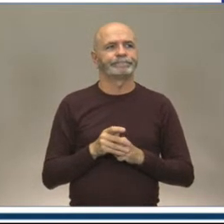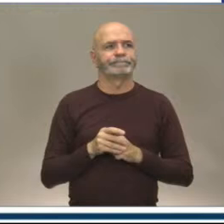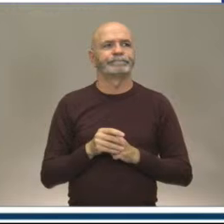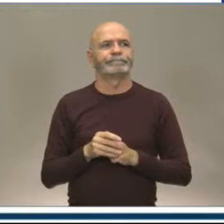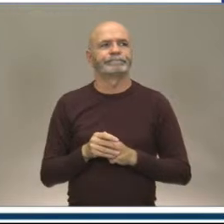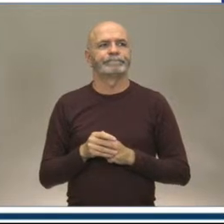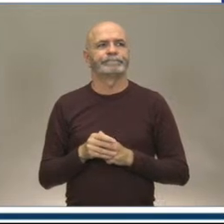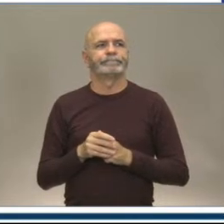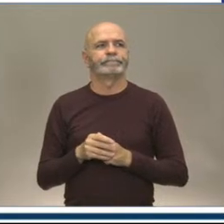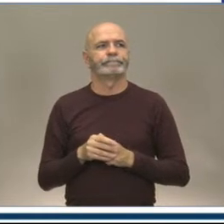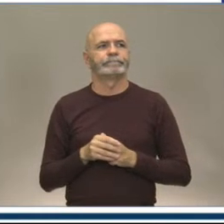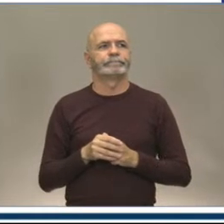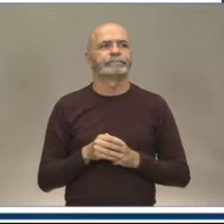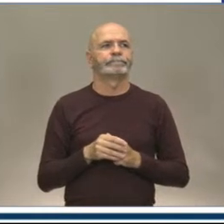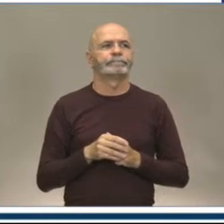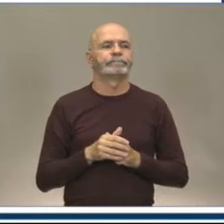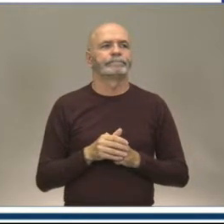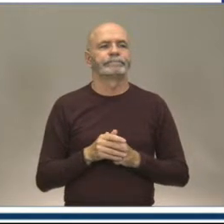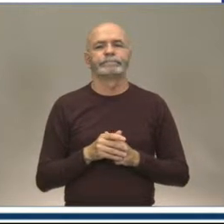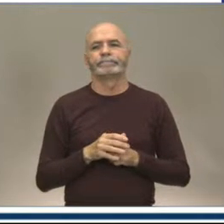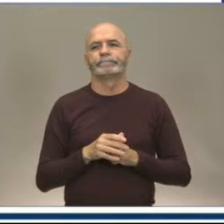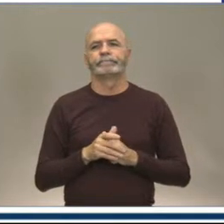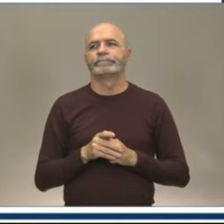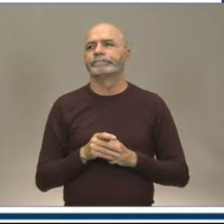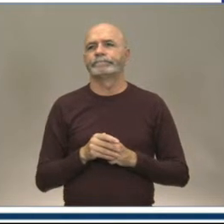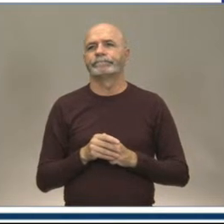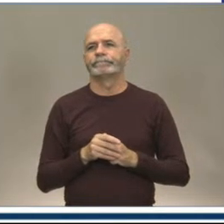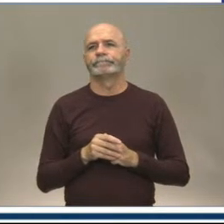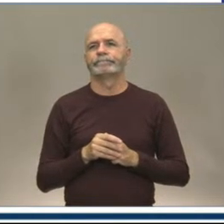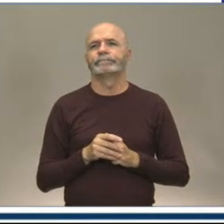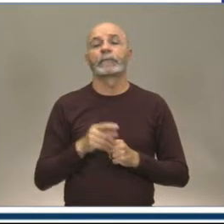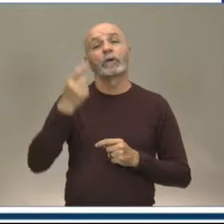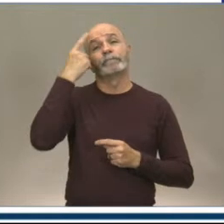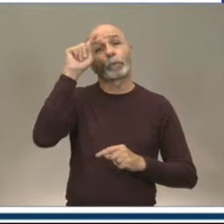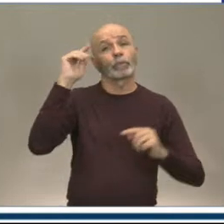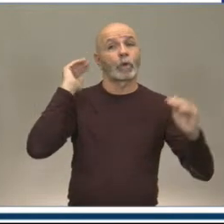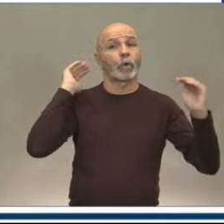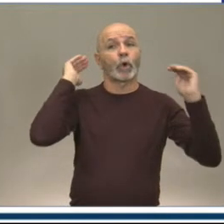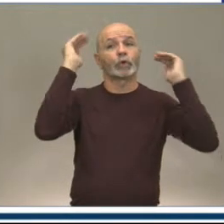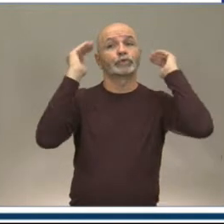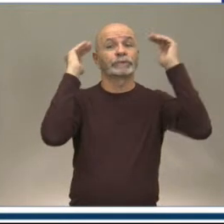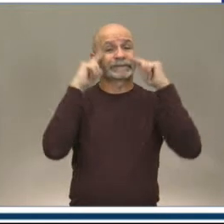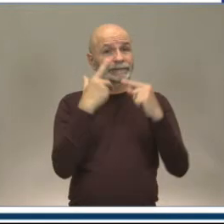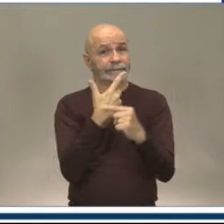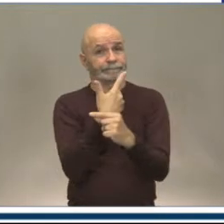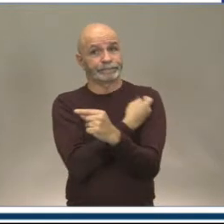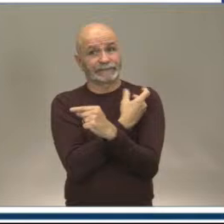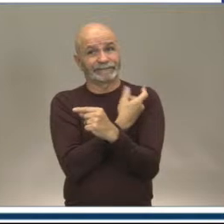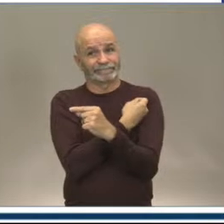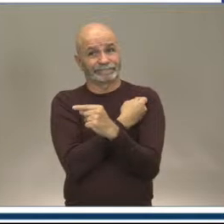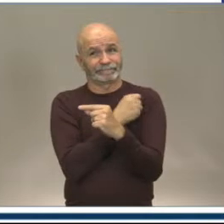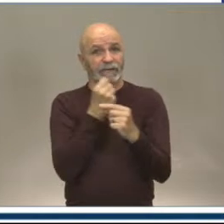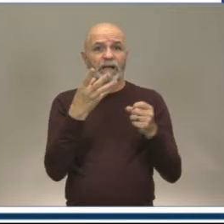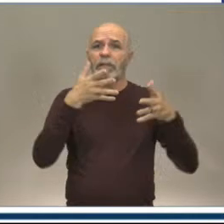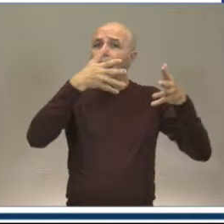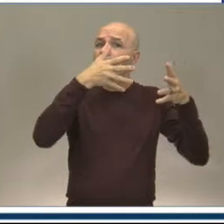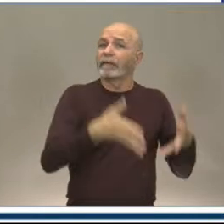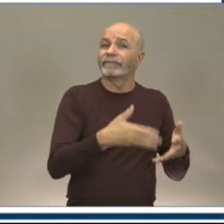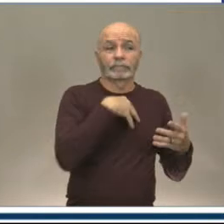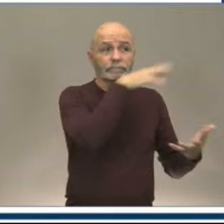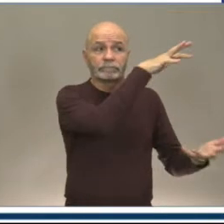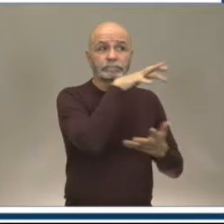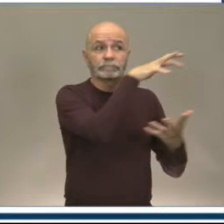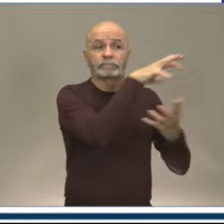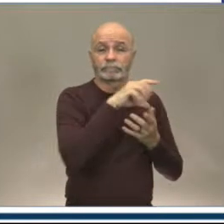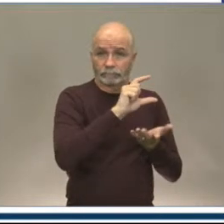about the vaccine supply for adult vaccines in the province. Do you know how many doses there are, and if there seems to be